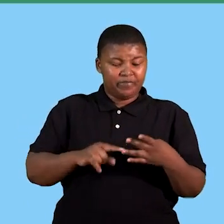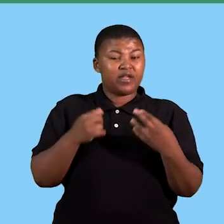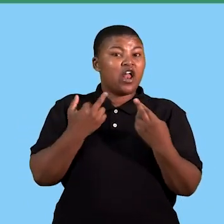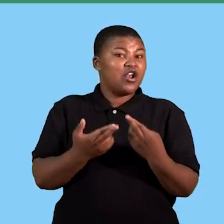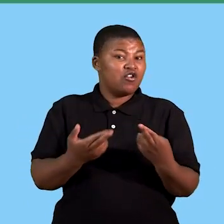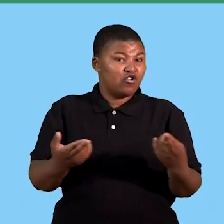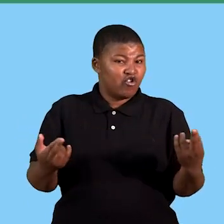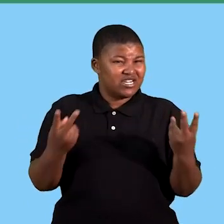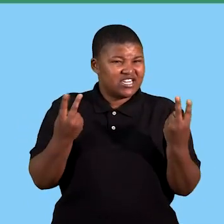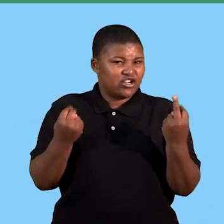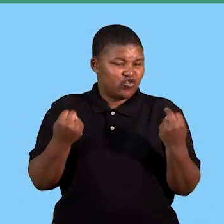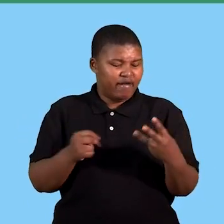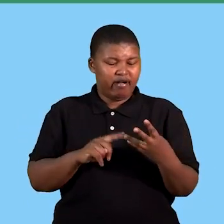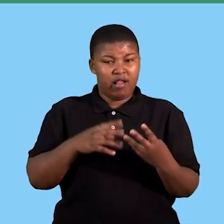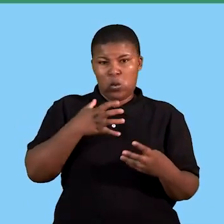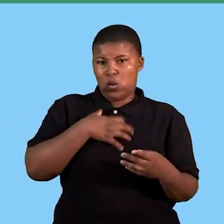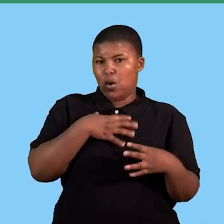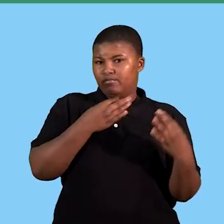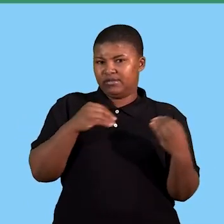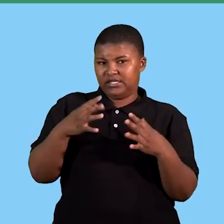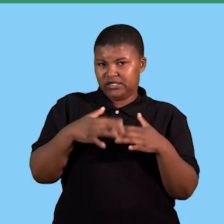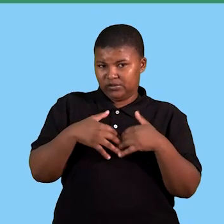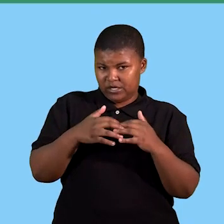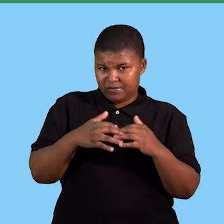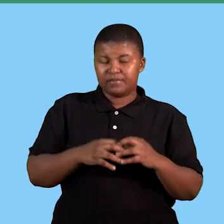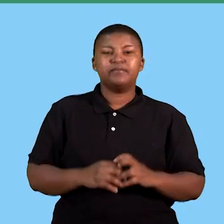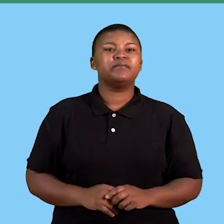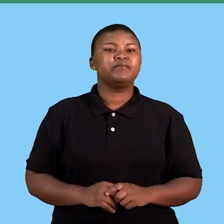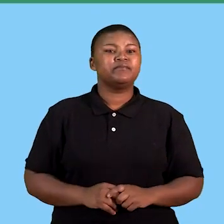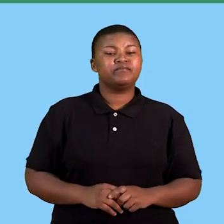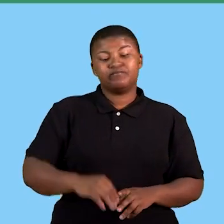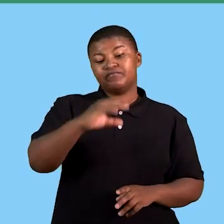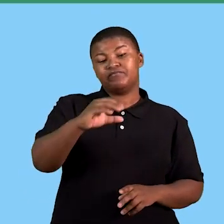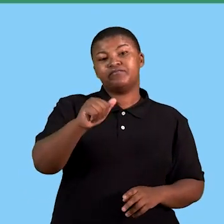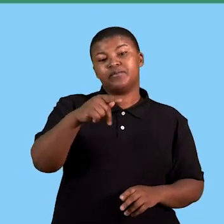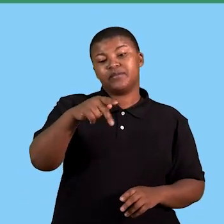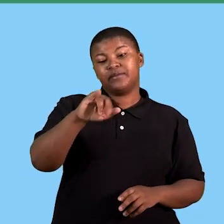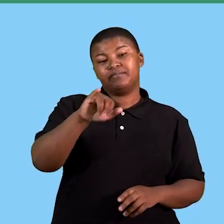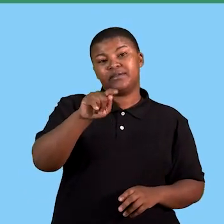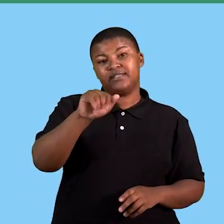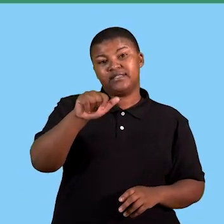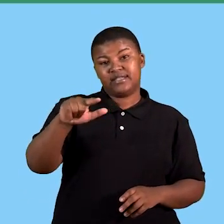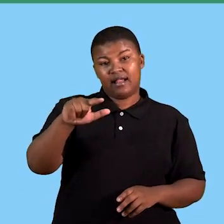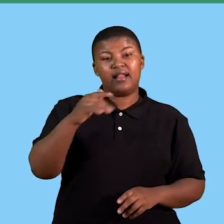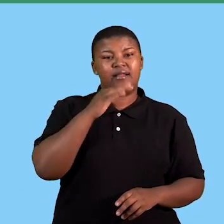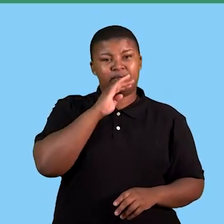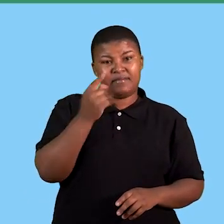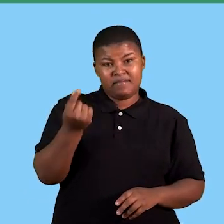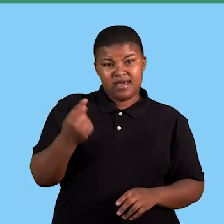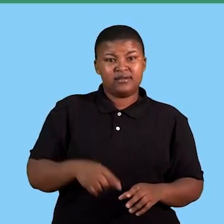and entrepreneurship. So when we refer to capital, we actually talk about money we need in the business.